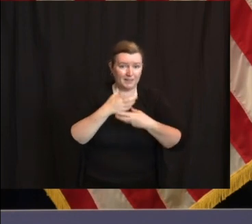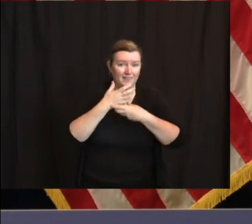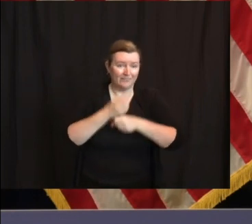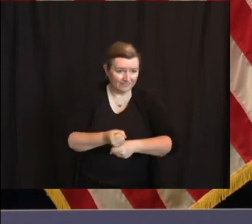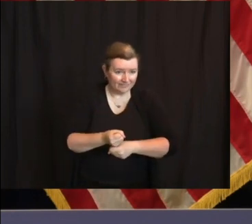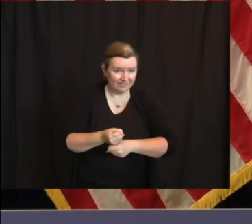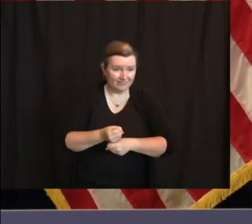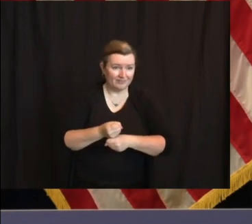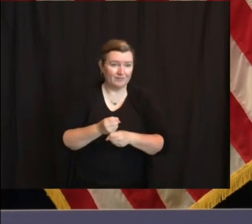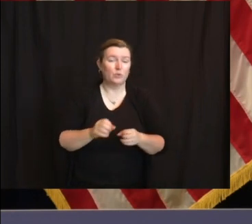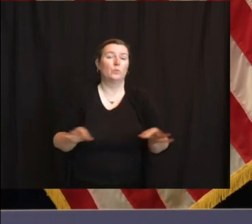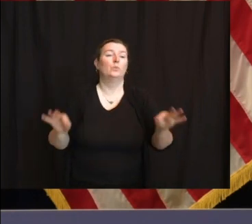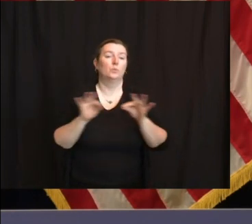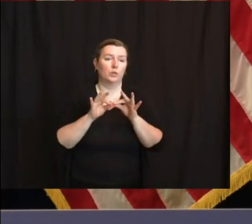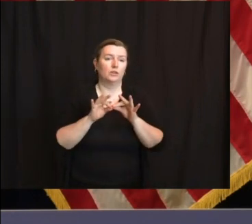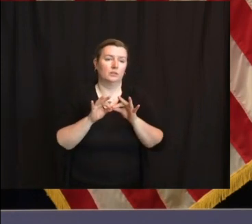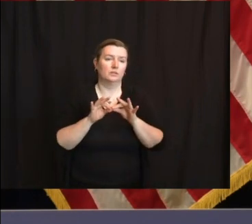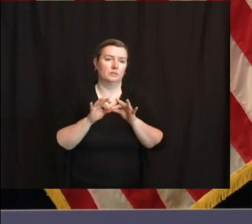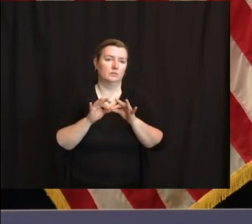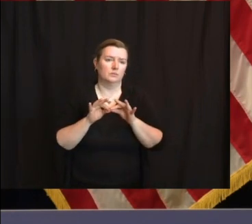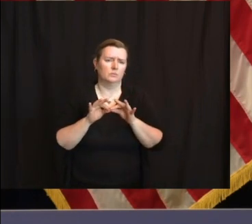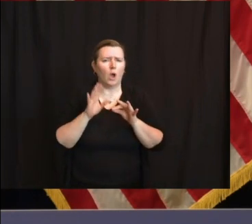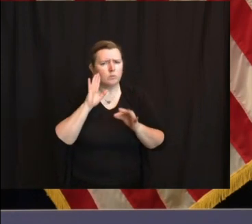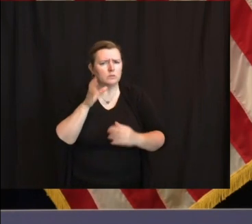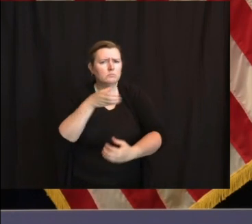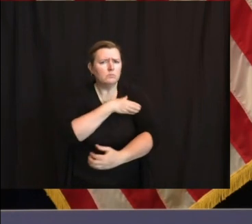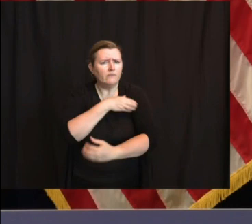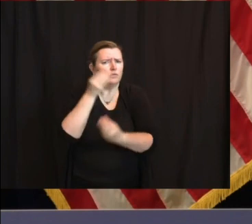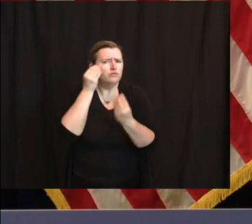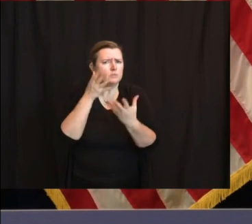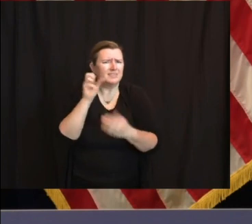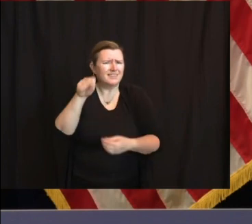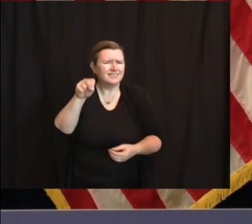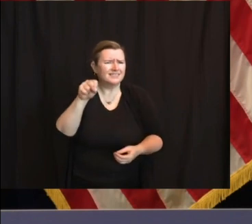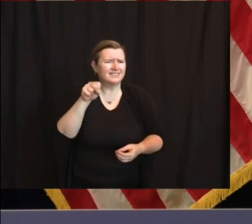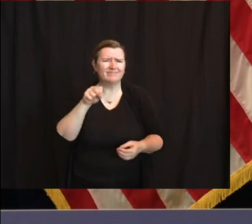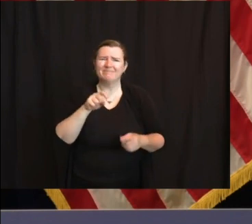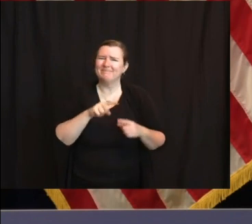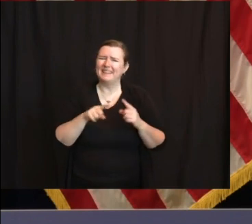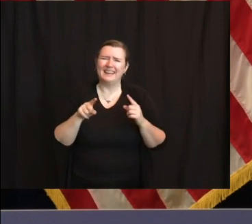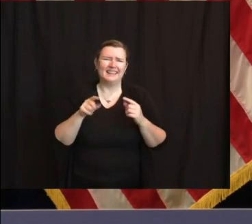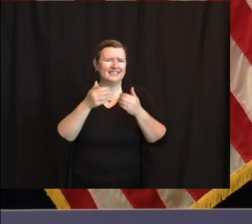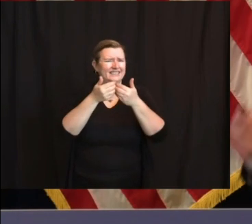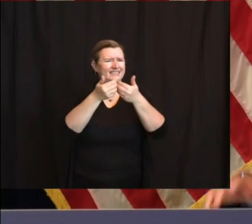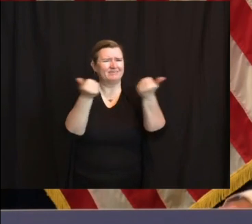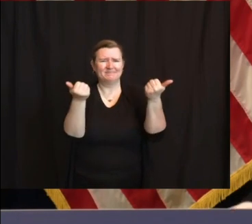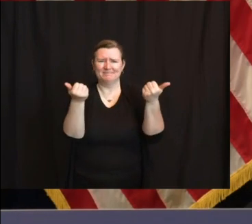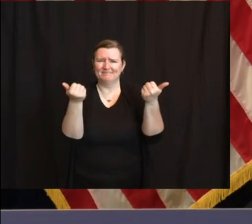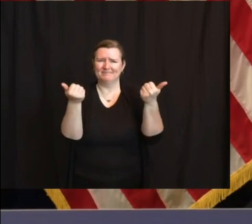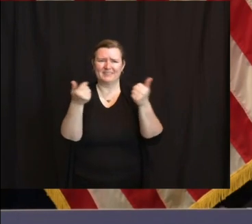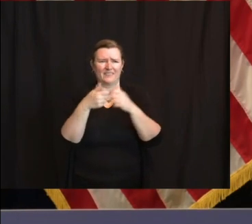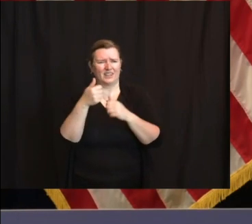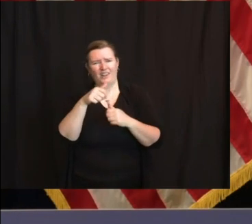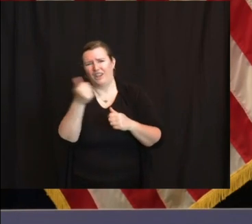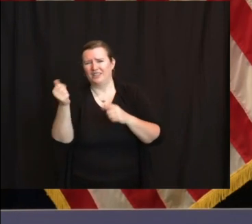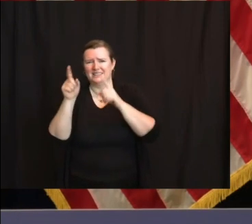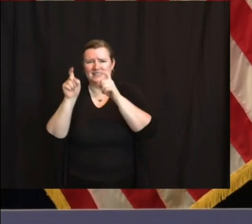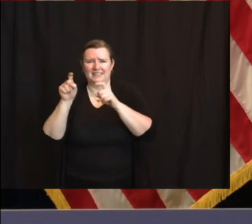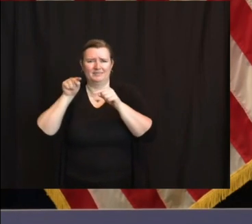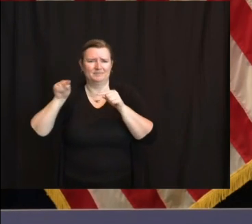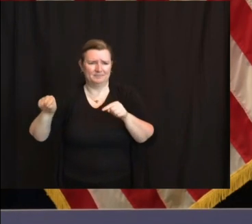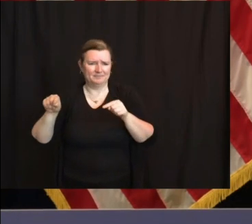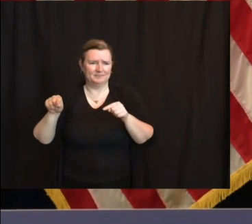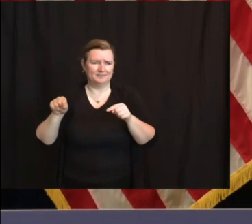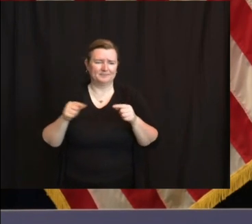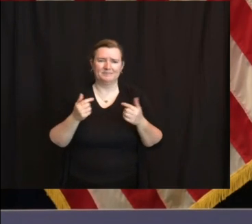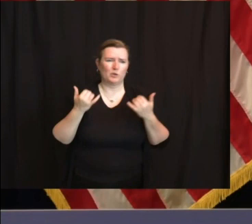become of utility, that's very powerful for a whole set of things realities in the future, but they don't do a